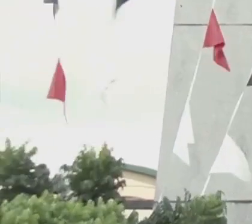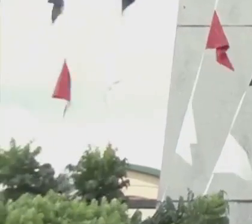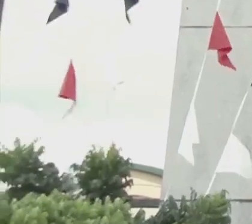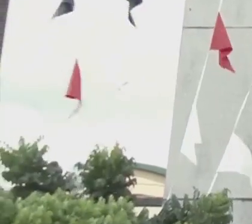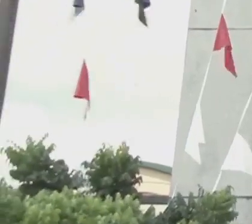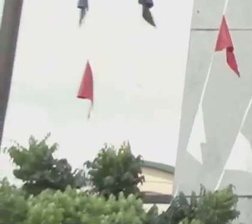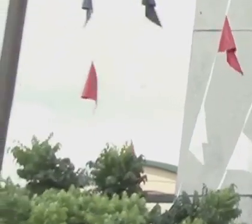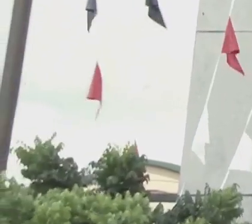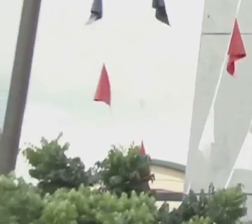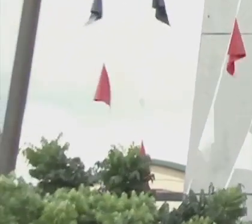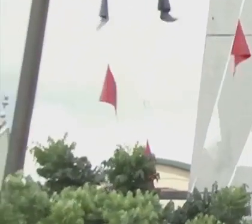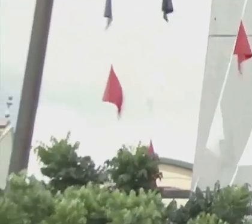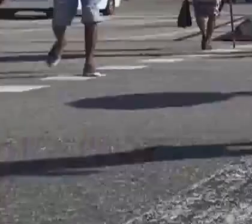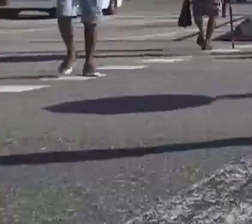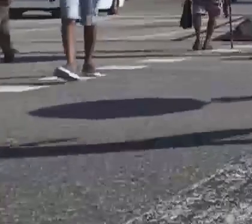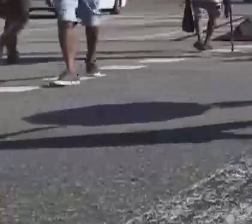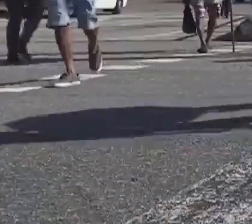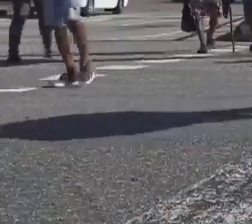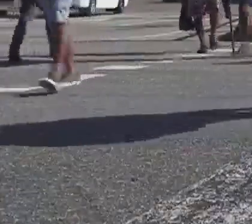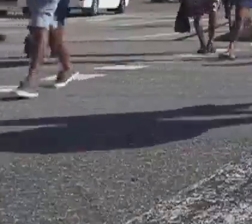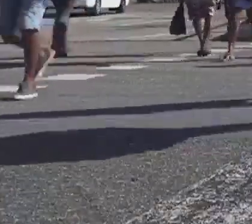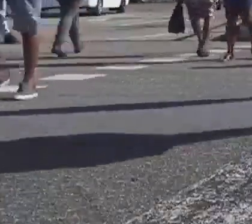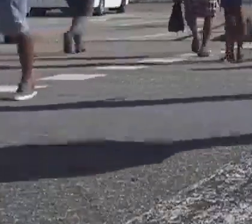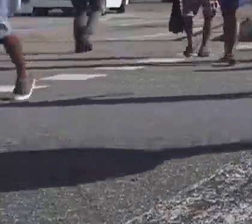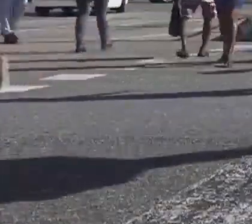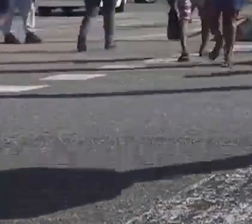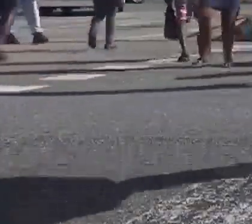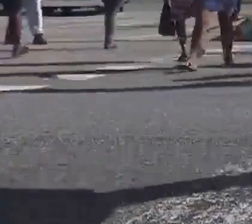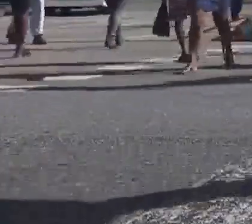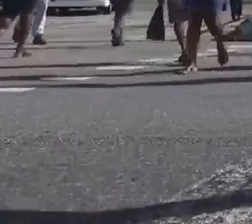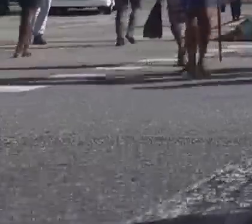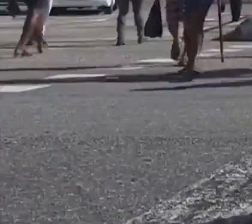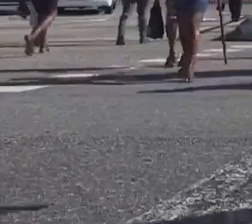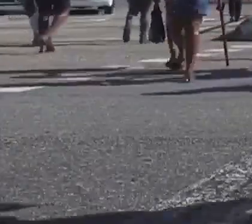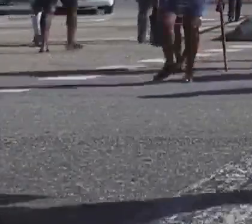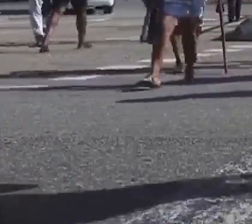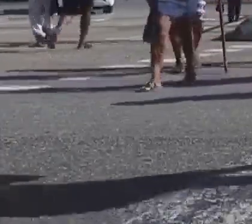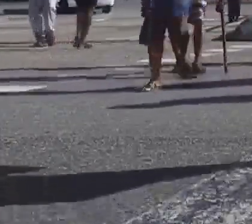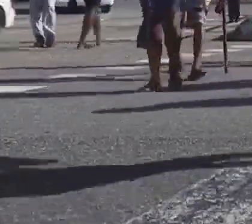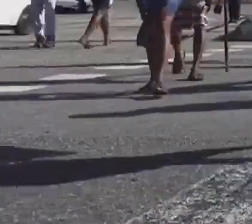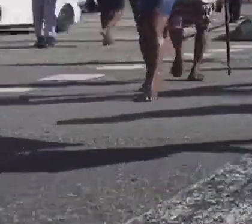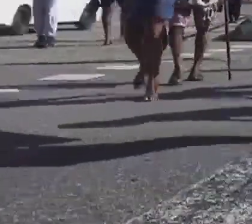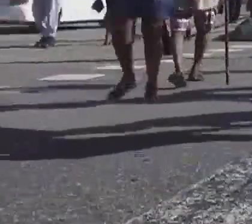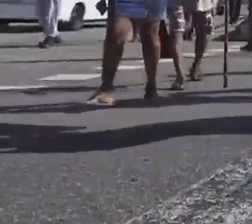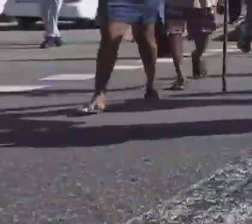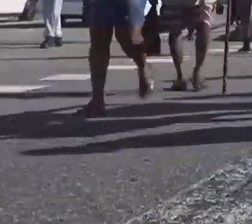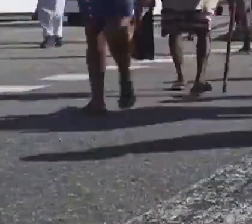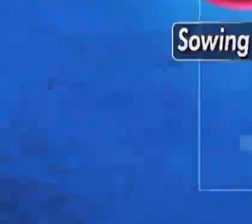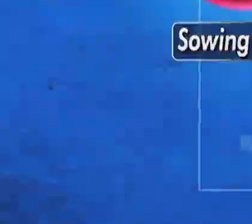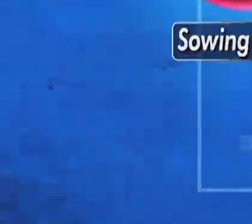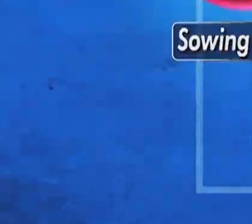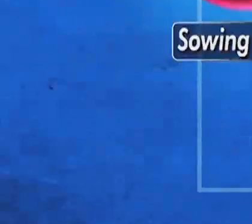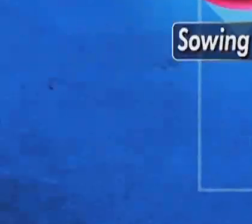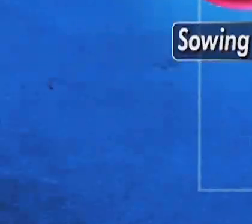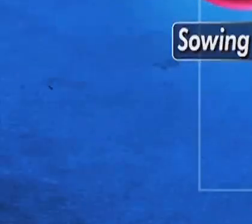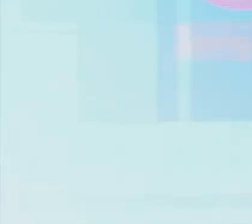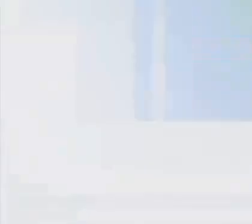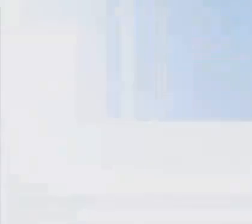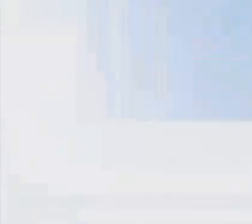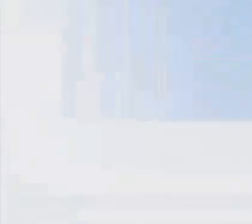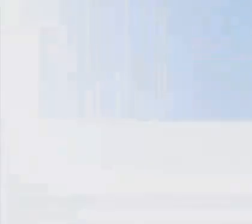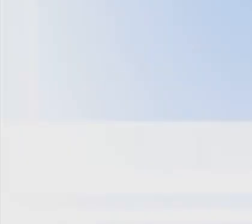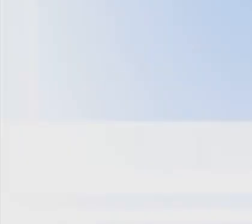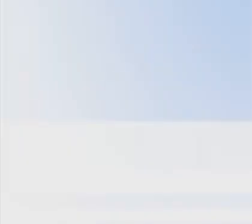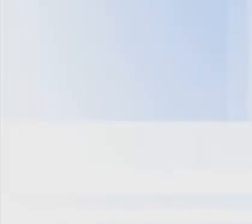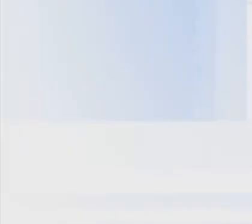of Social Development and Family Services provides for the citizens of Trinidad and Tobago. The program